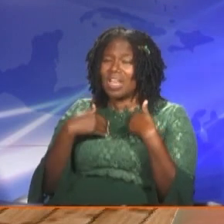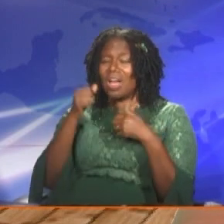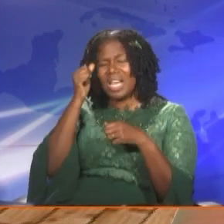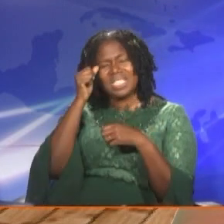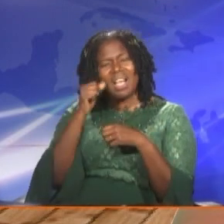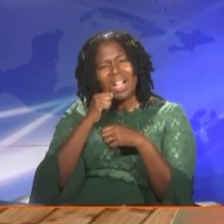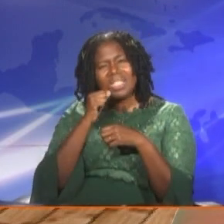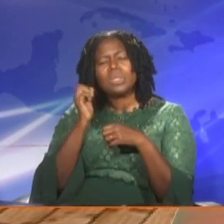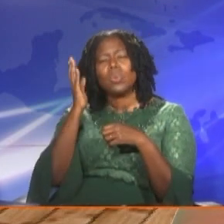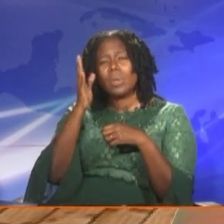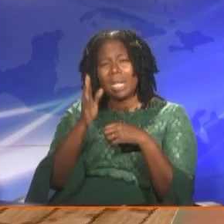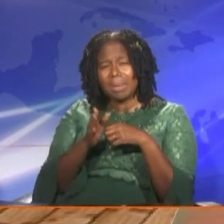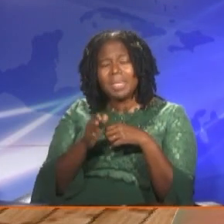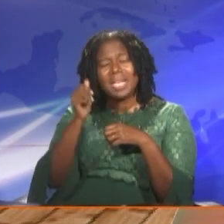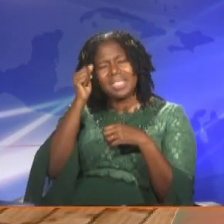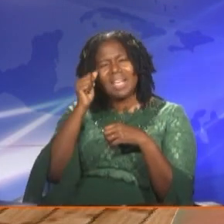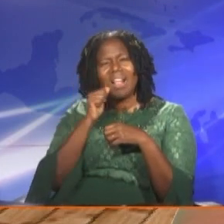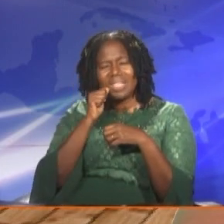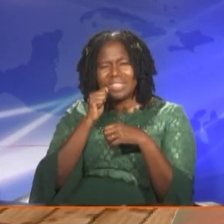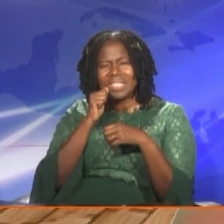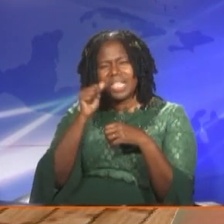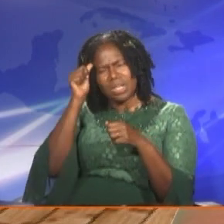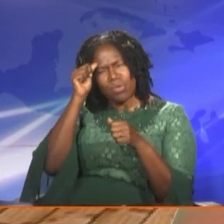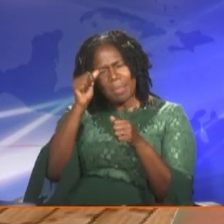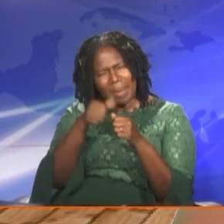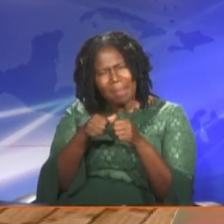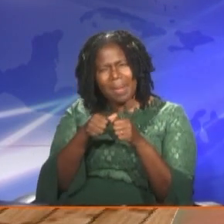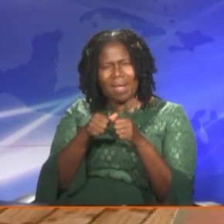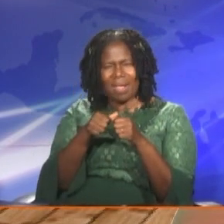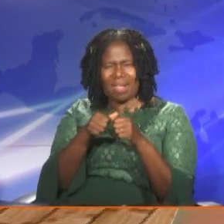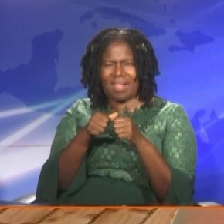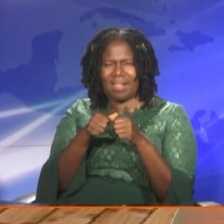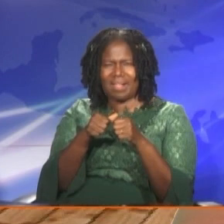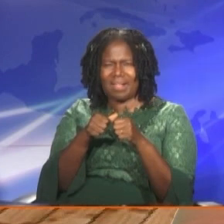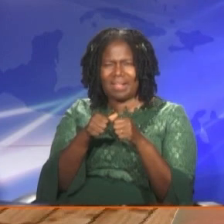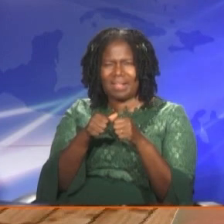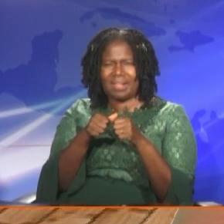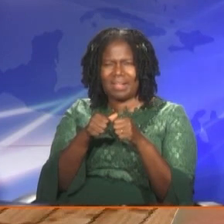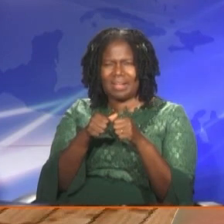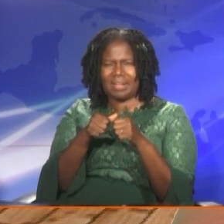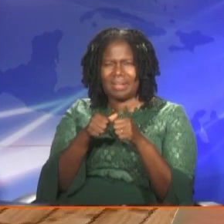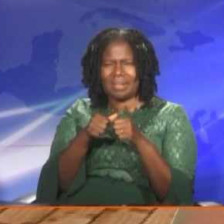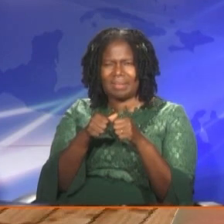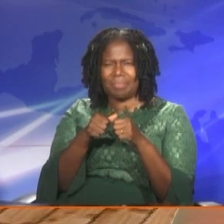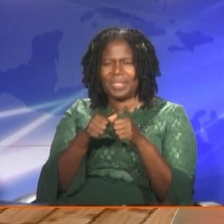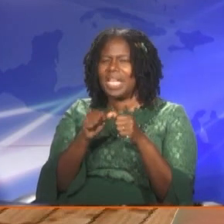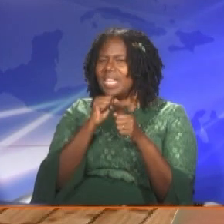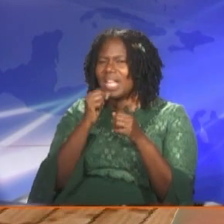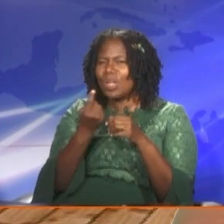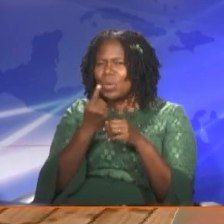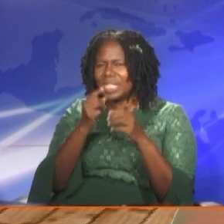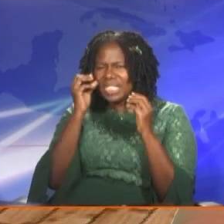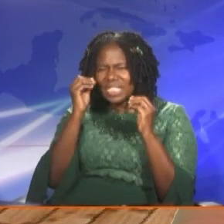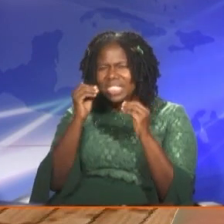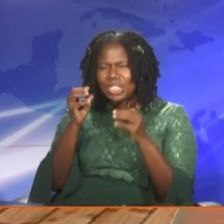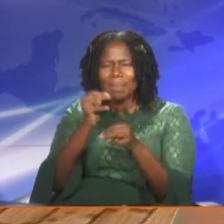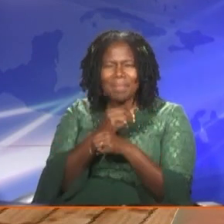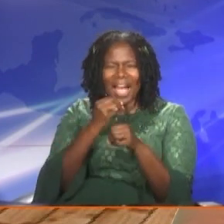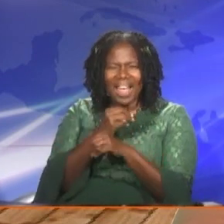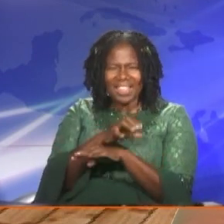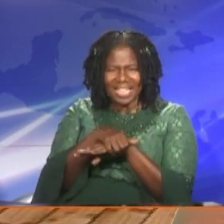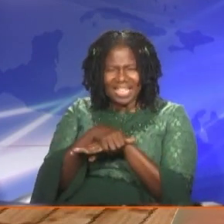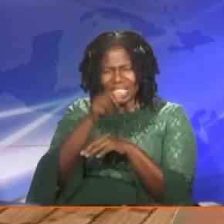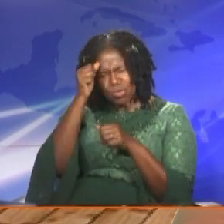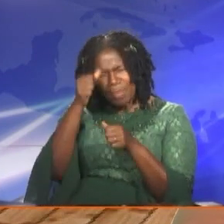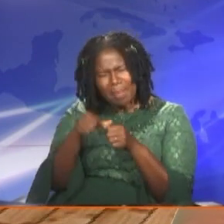to be adults, and they remember what not just teaching maths and English, but they remember kind you giving